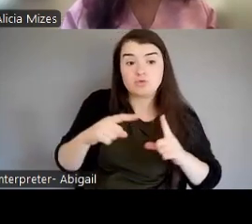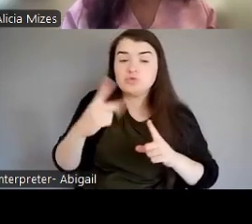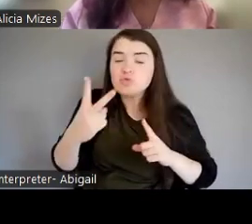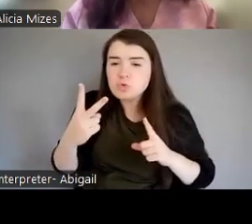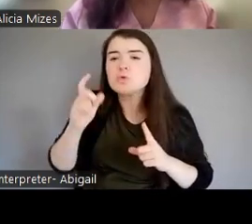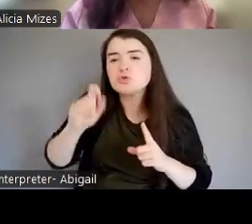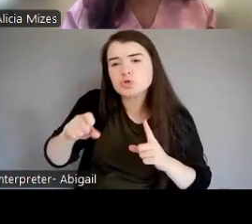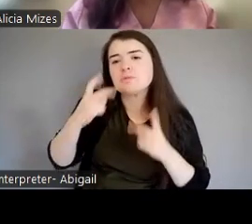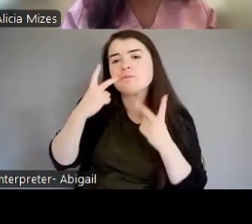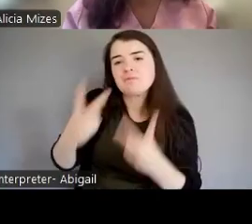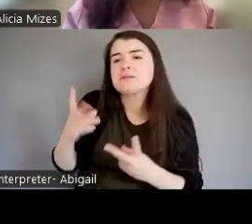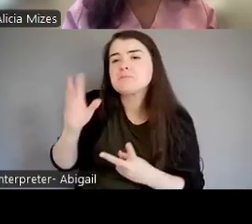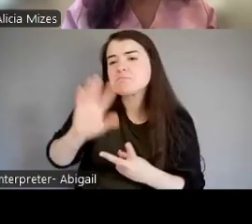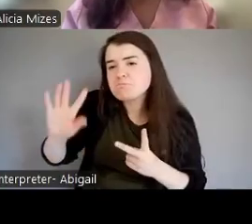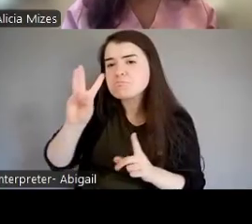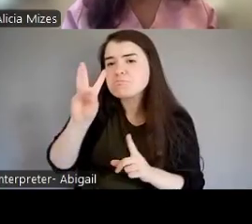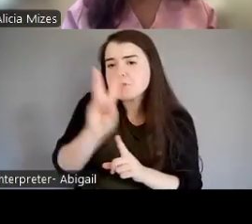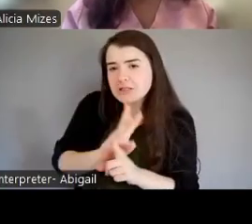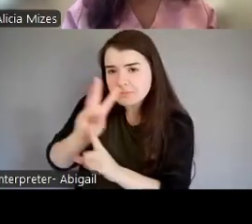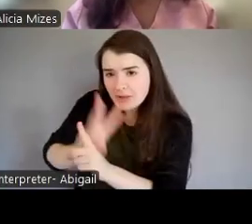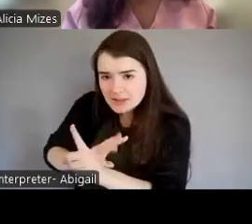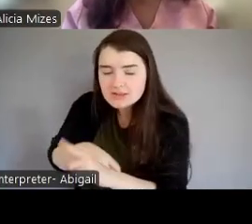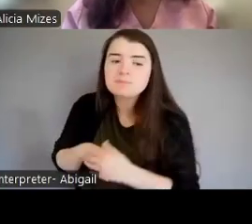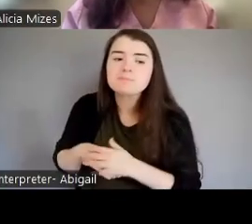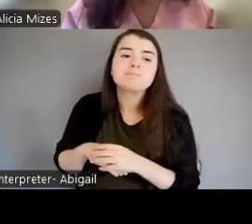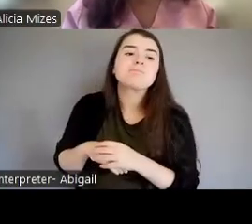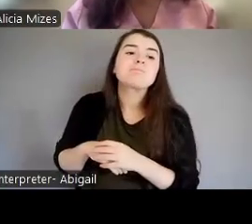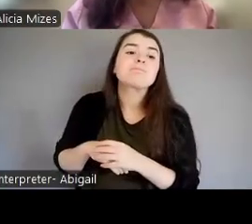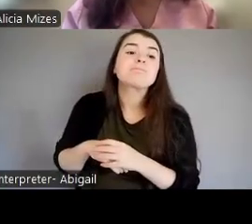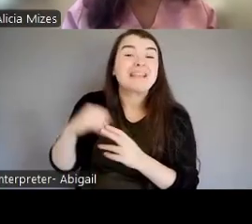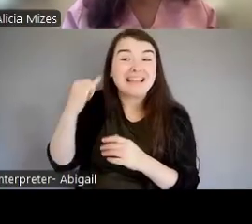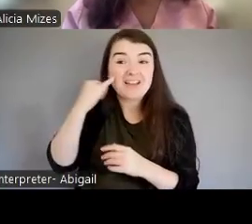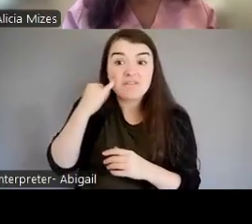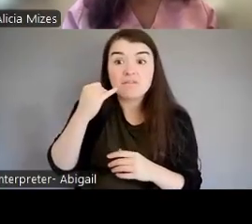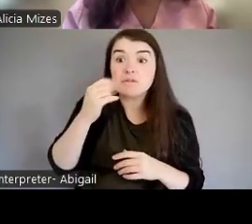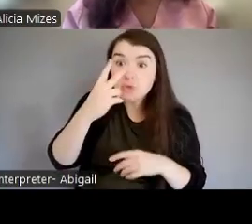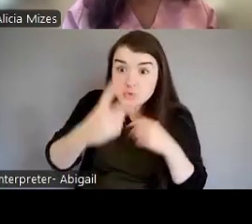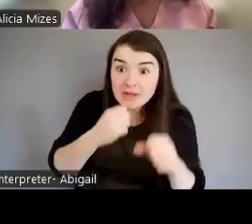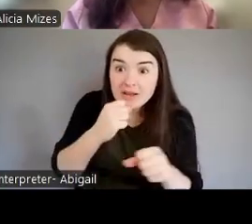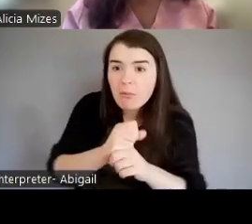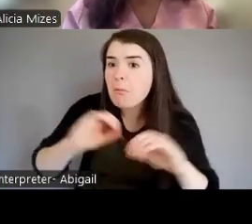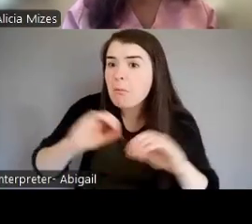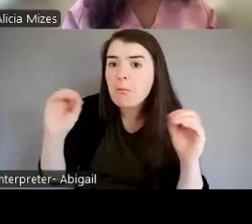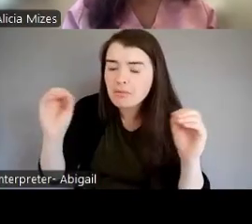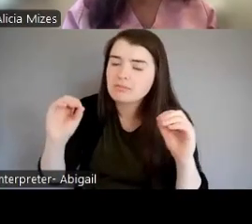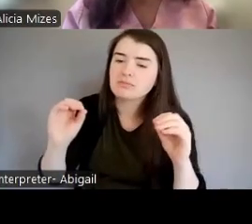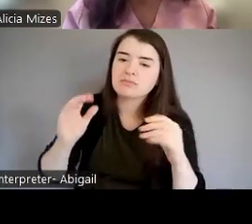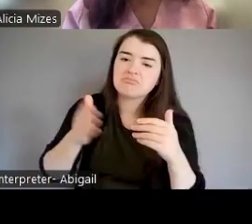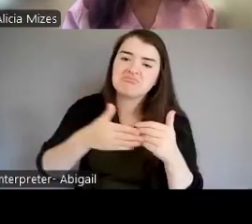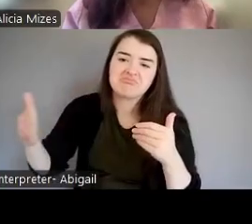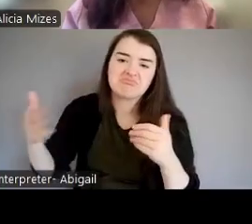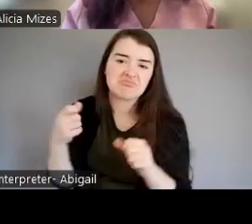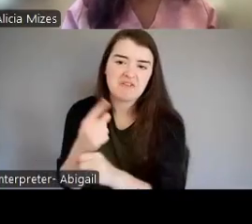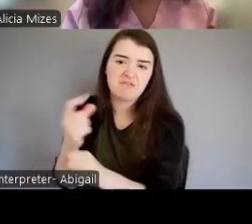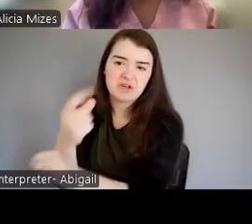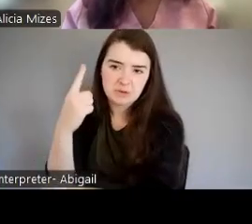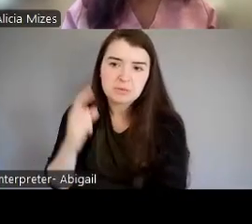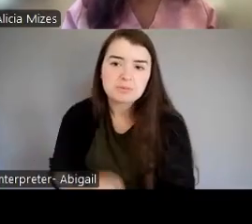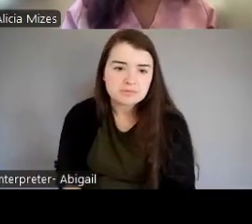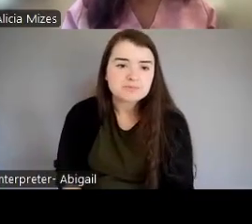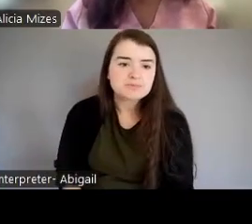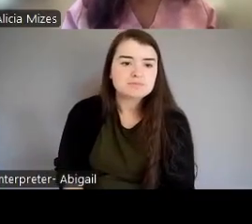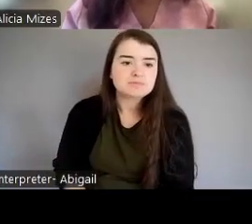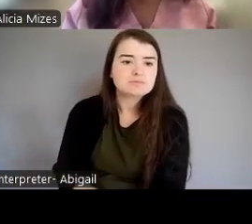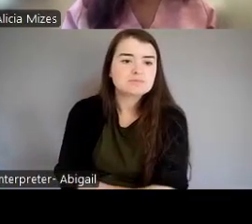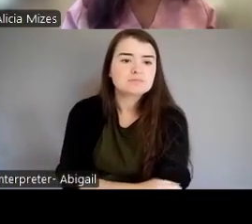every 6 months for a skin check. And if they haven't had a skin cancer after that, then after year 2, we can space out to every 12 months.